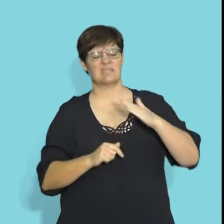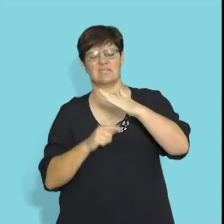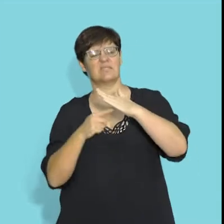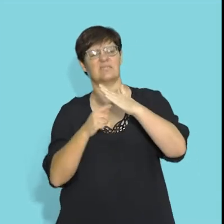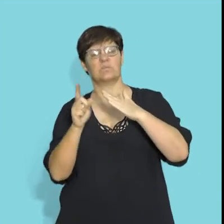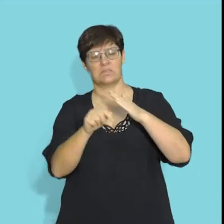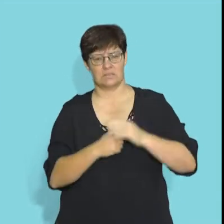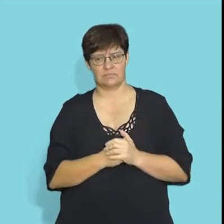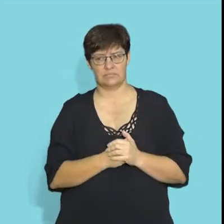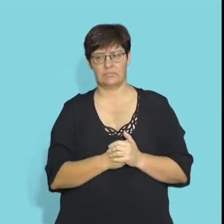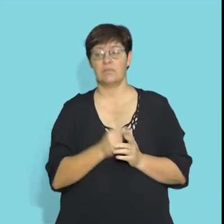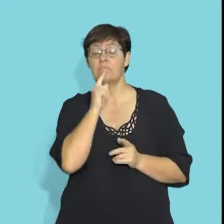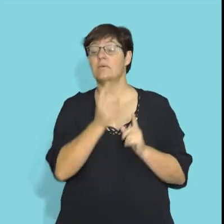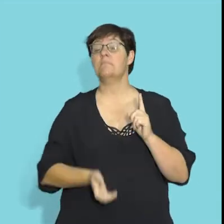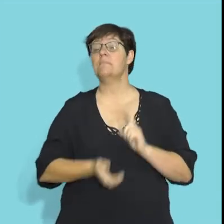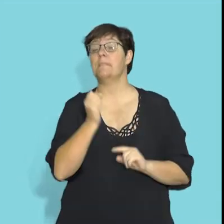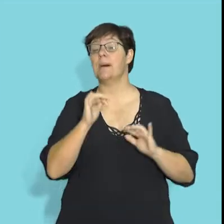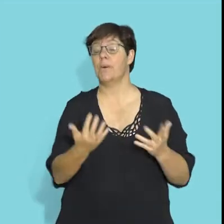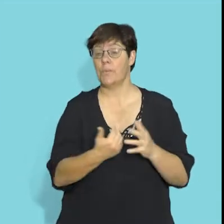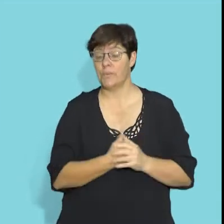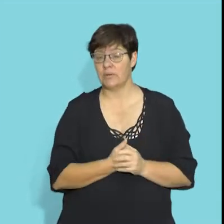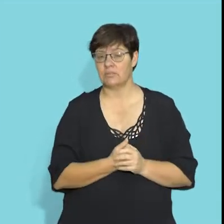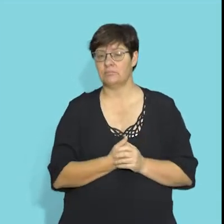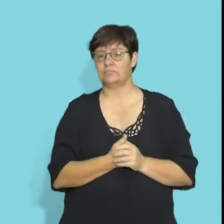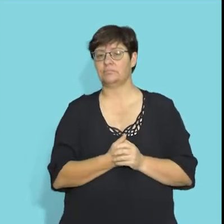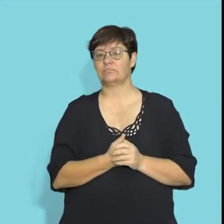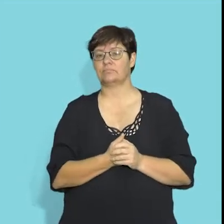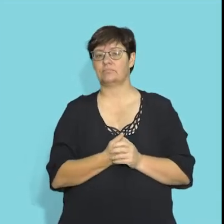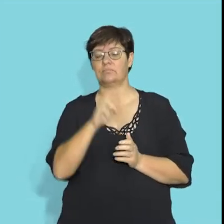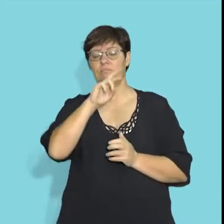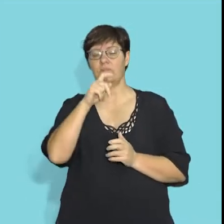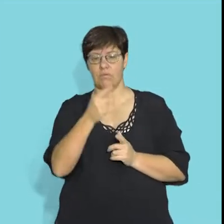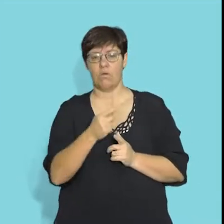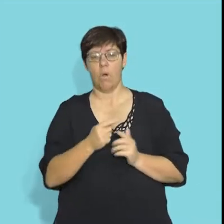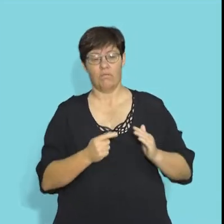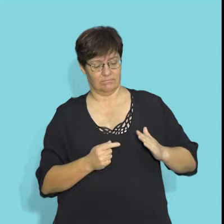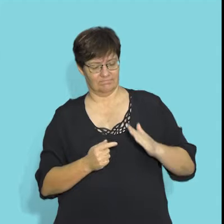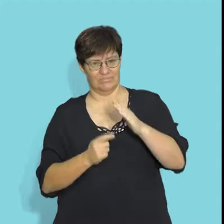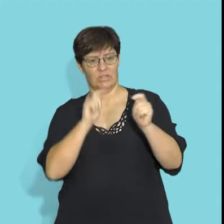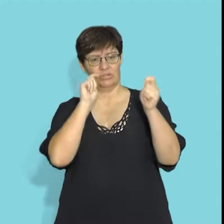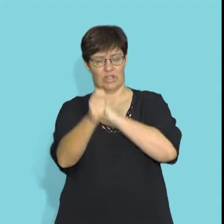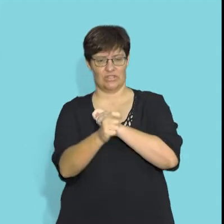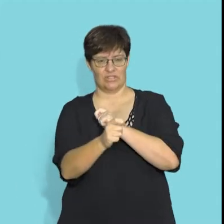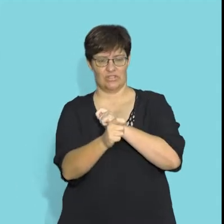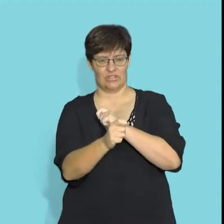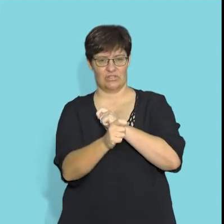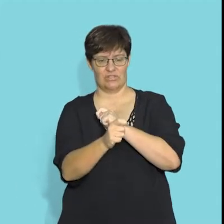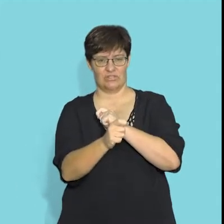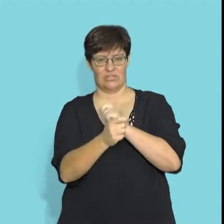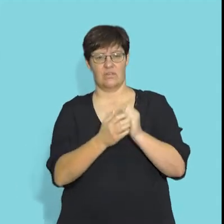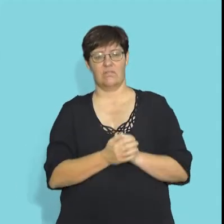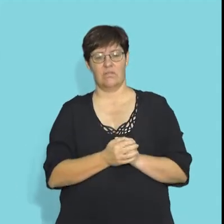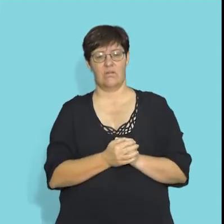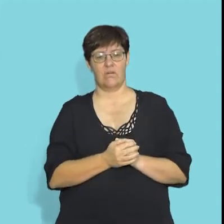The gradient of a line is determined by the ratio of the vertical change to the